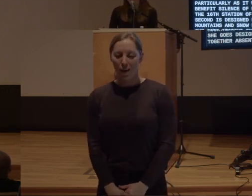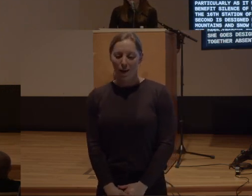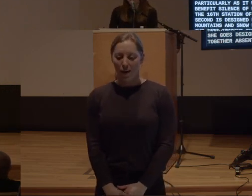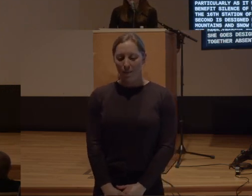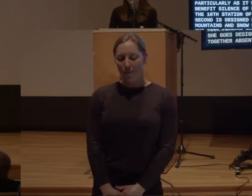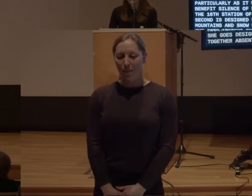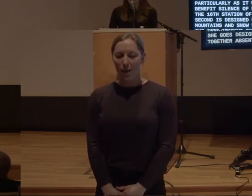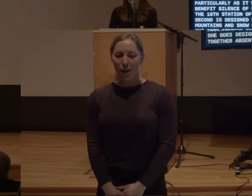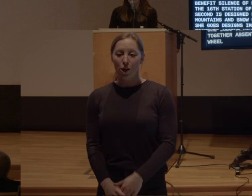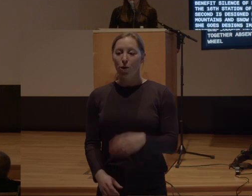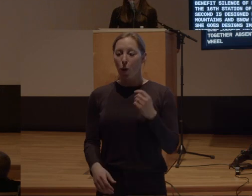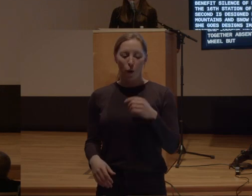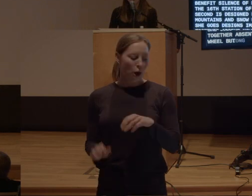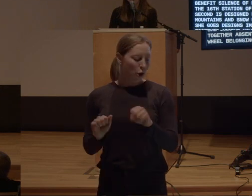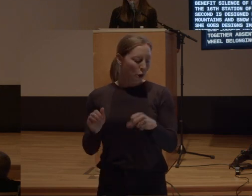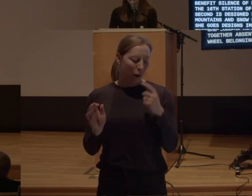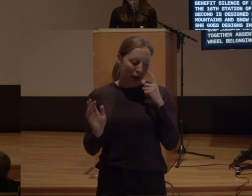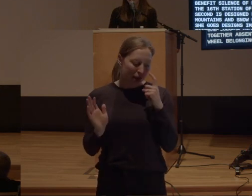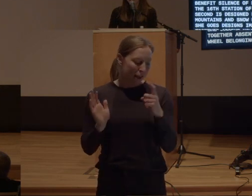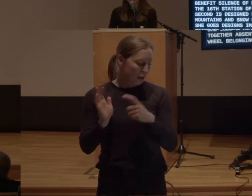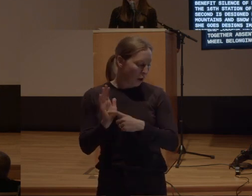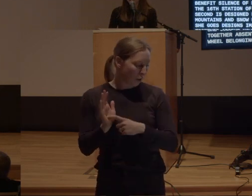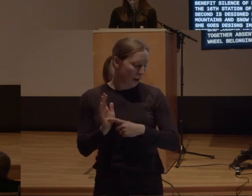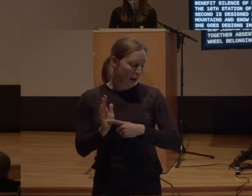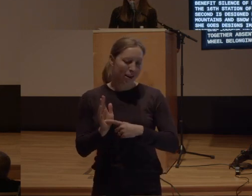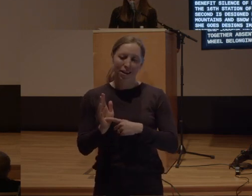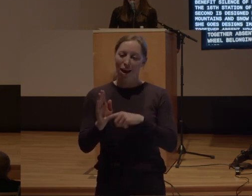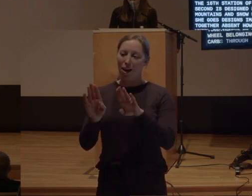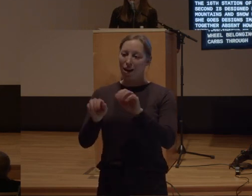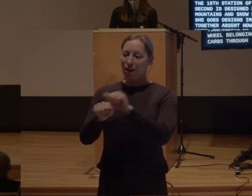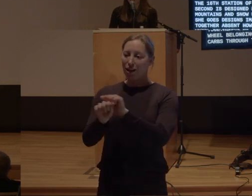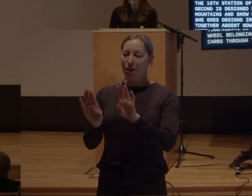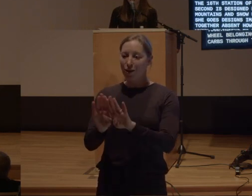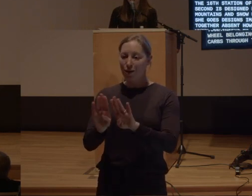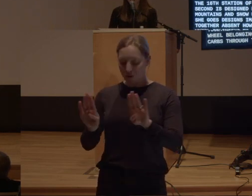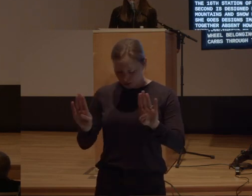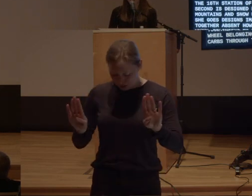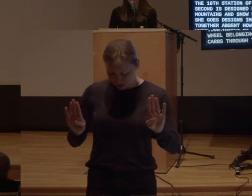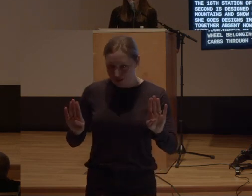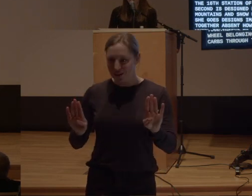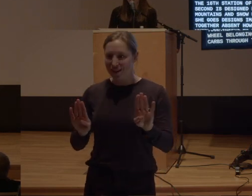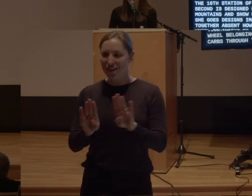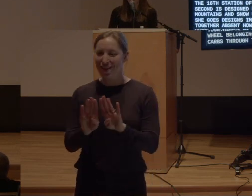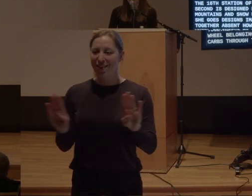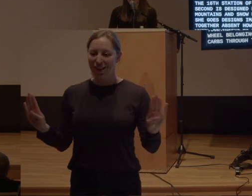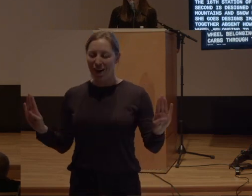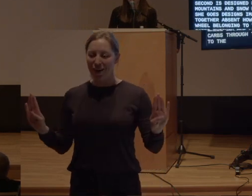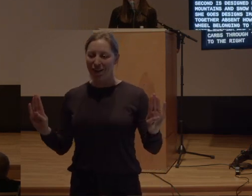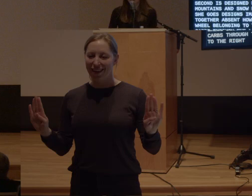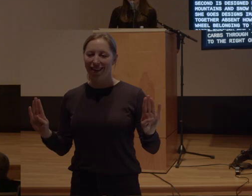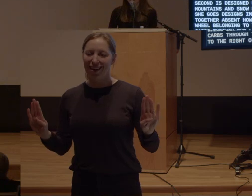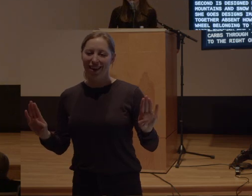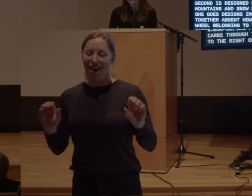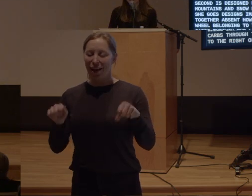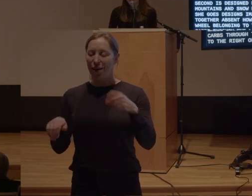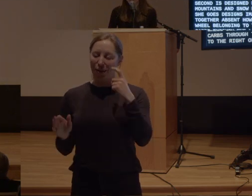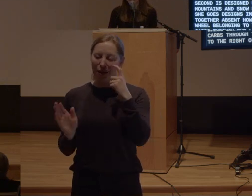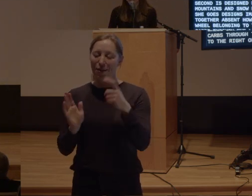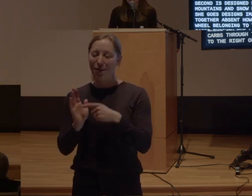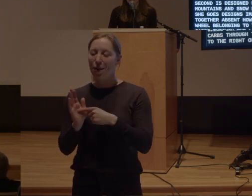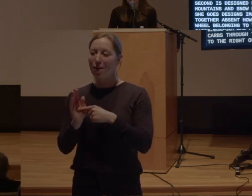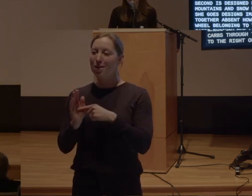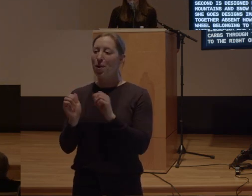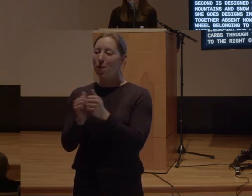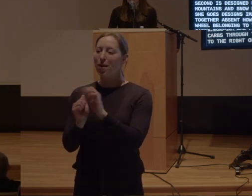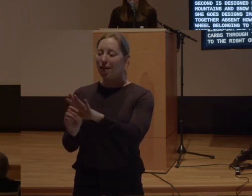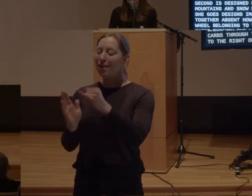retaining wall belonging to the modern expressway that carves through the landscape interrupts our view to the right of Sekino's design,